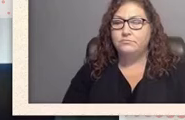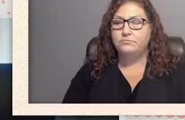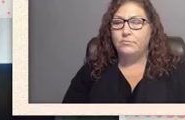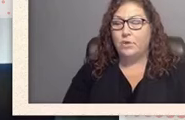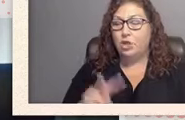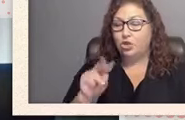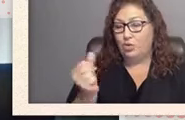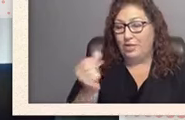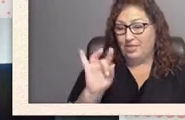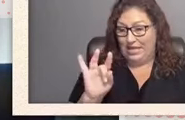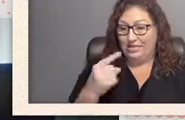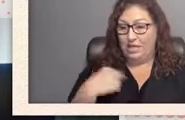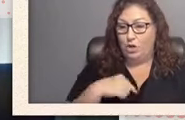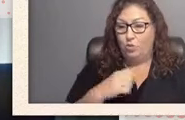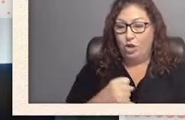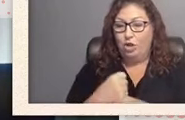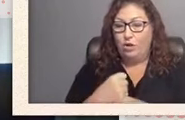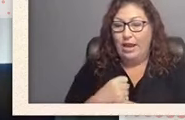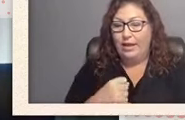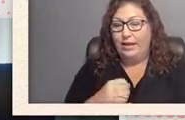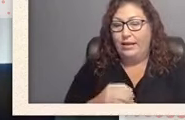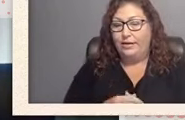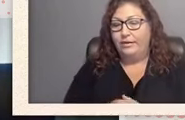2018, we created a series of